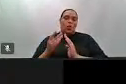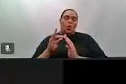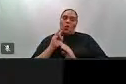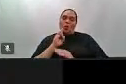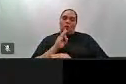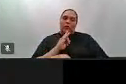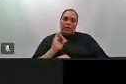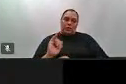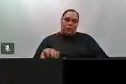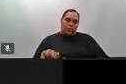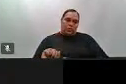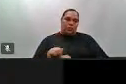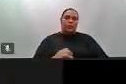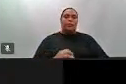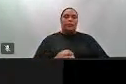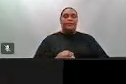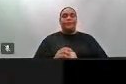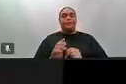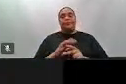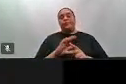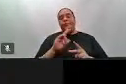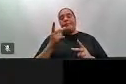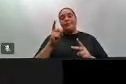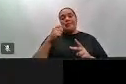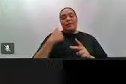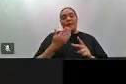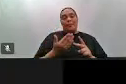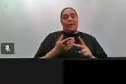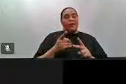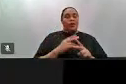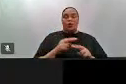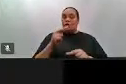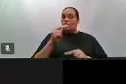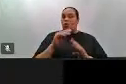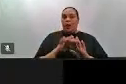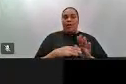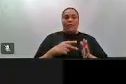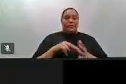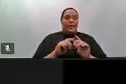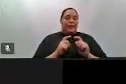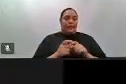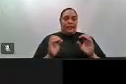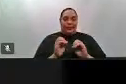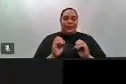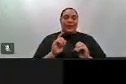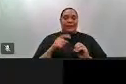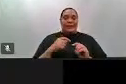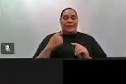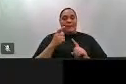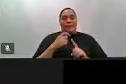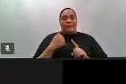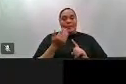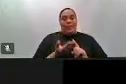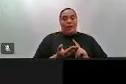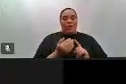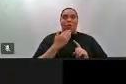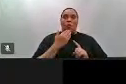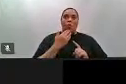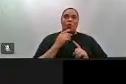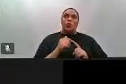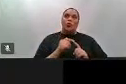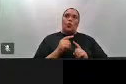hotel. Another application that was not shortlisted for the Standing Committee was an applicant who has